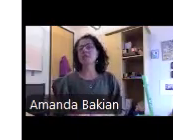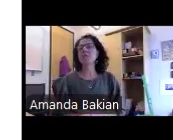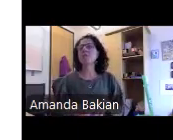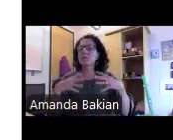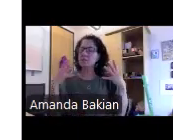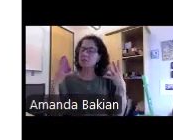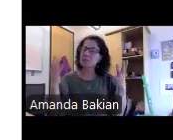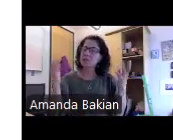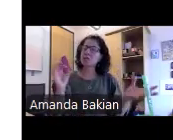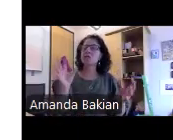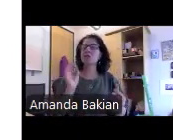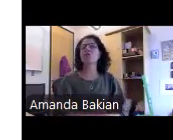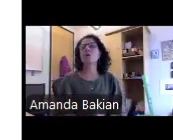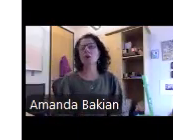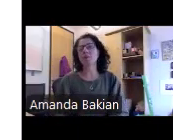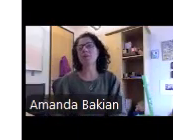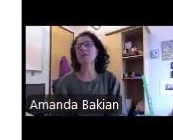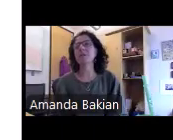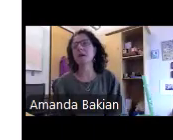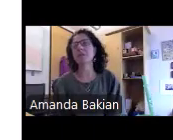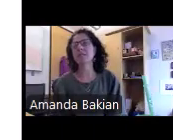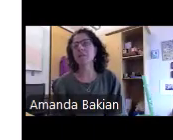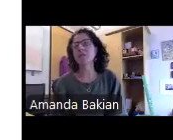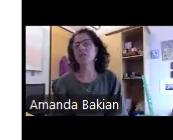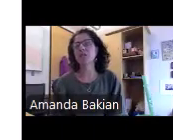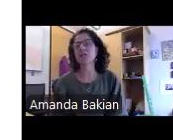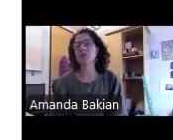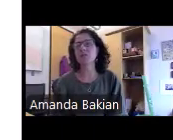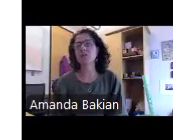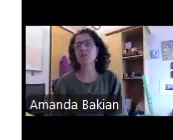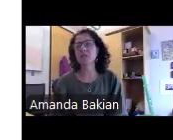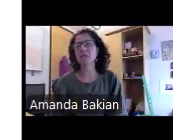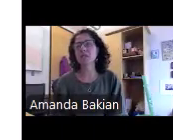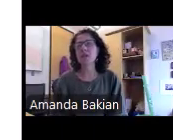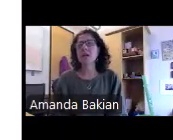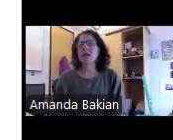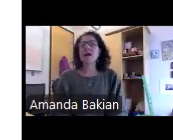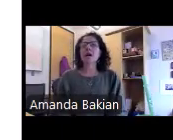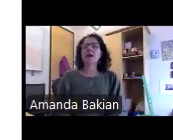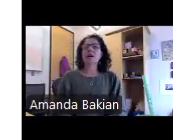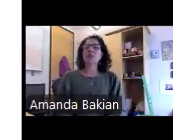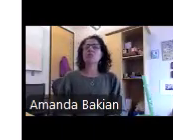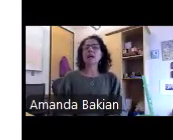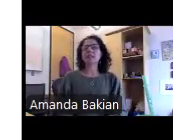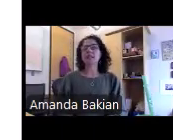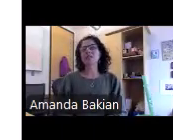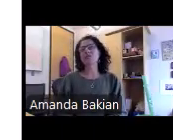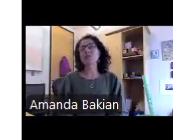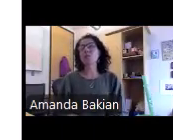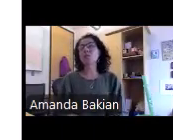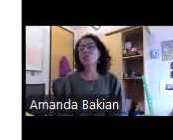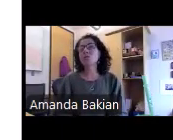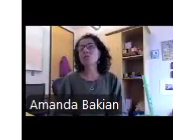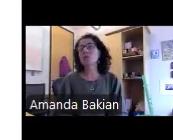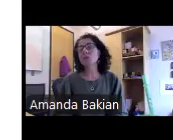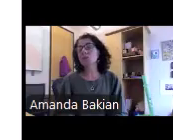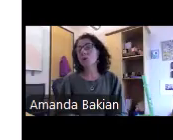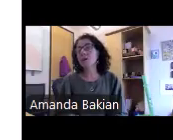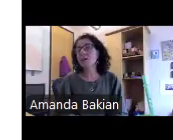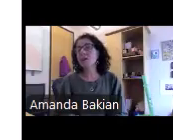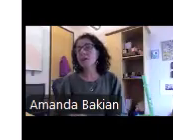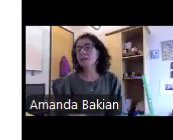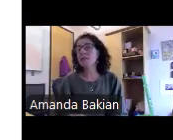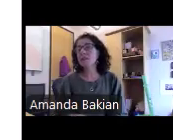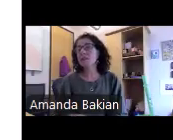URAD data was used to inform establishing those services. URAD data is used to improve